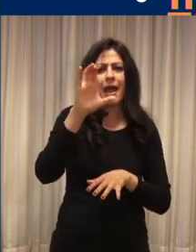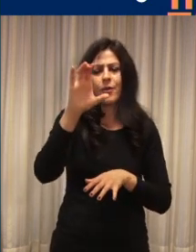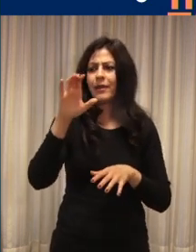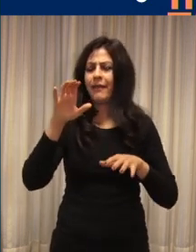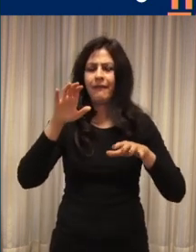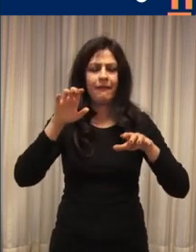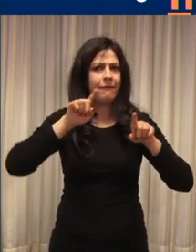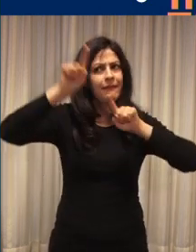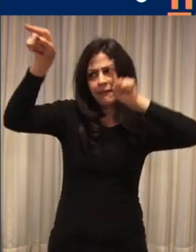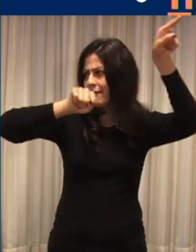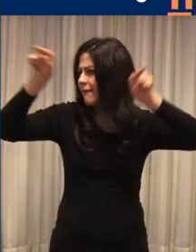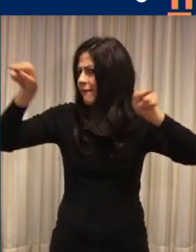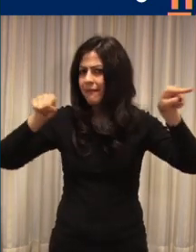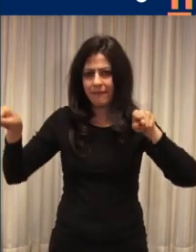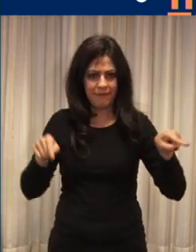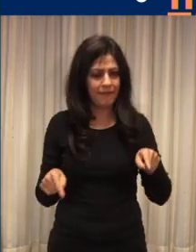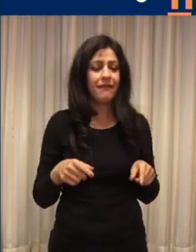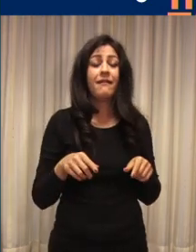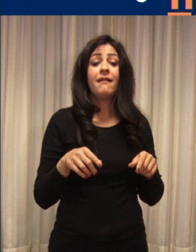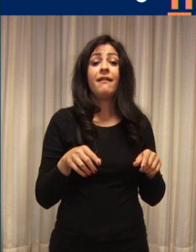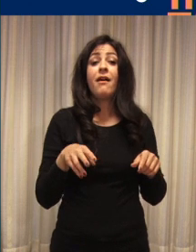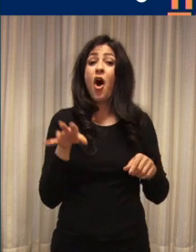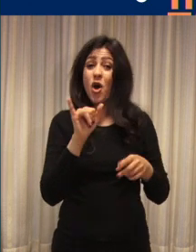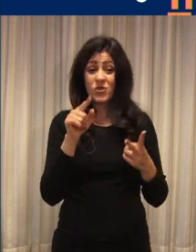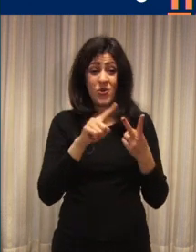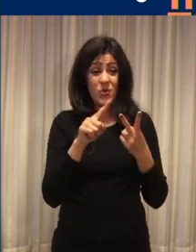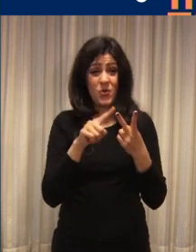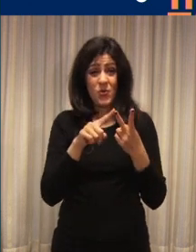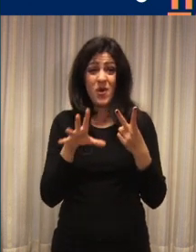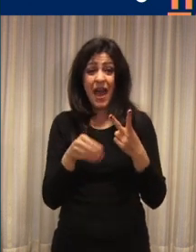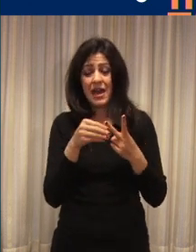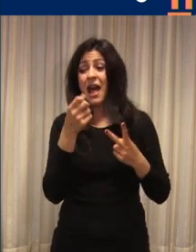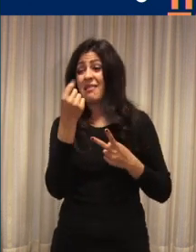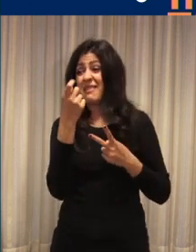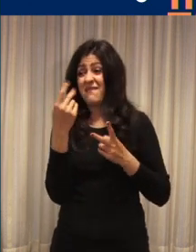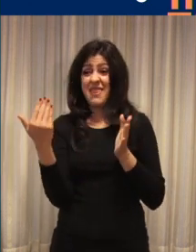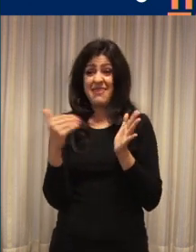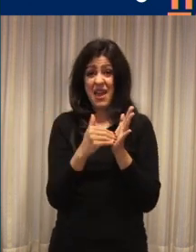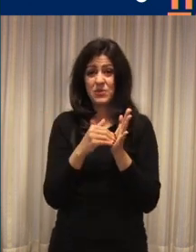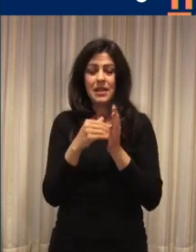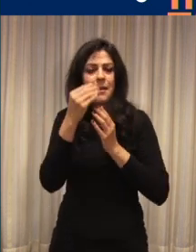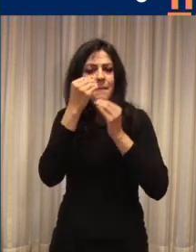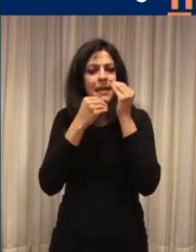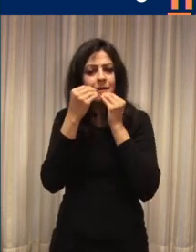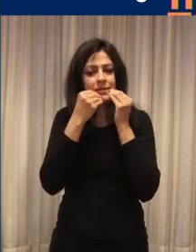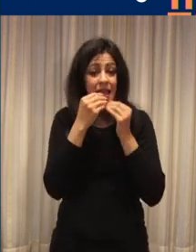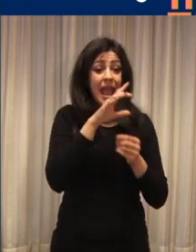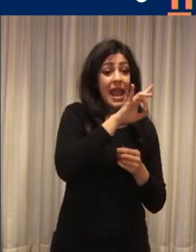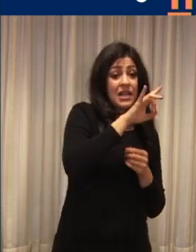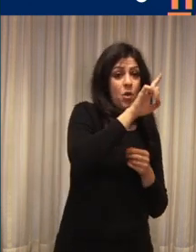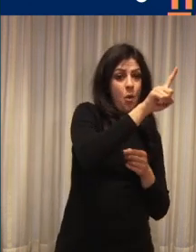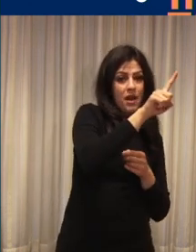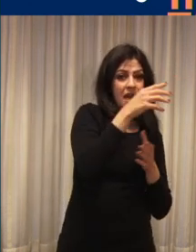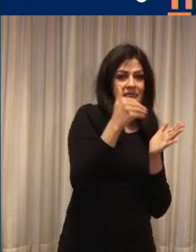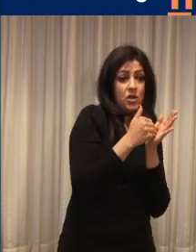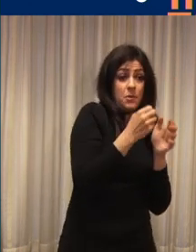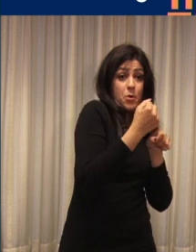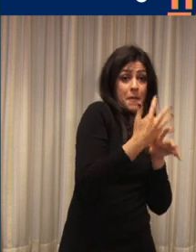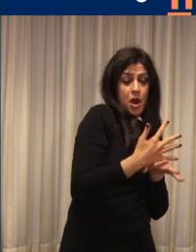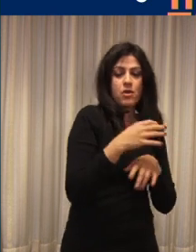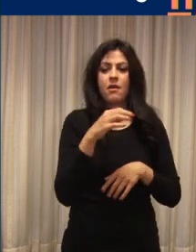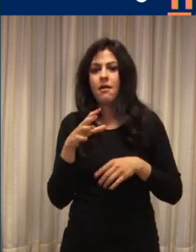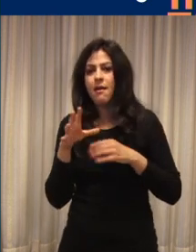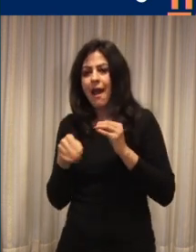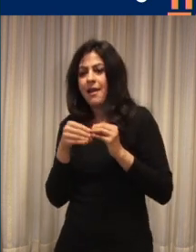corners of the county, plus another over 11,000 meals. Those were 81,000 prepared, over another